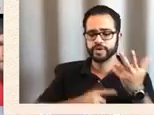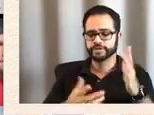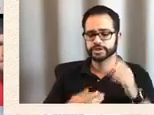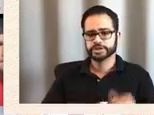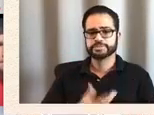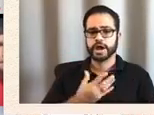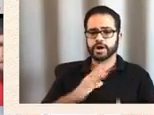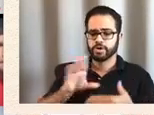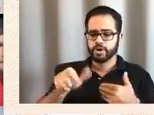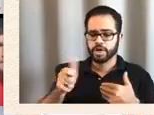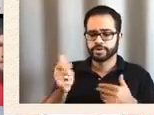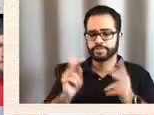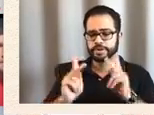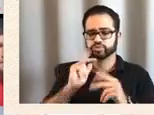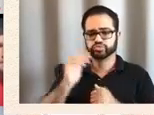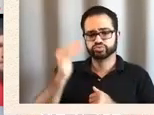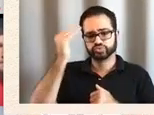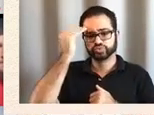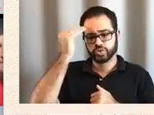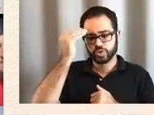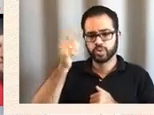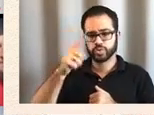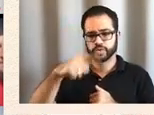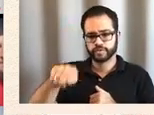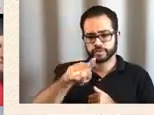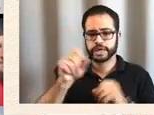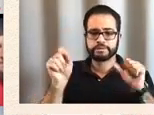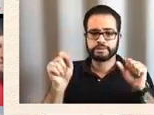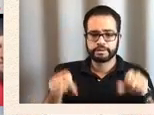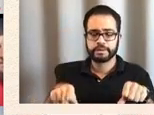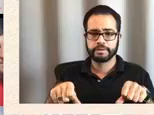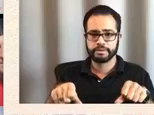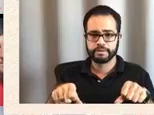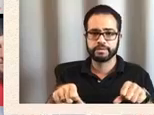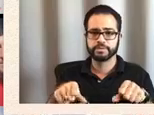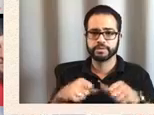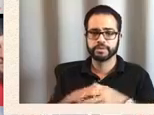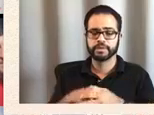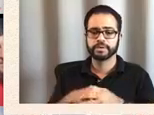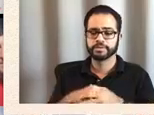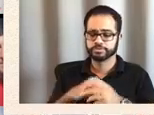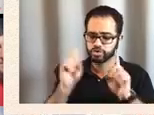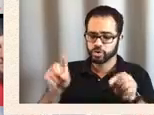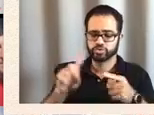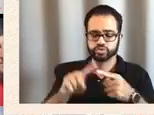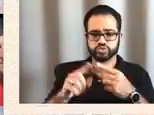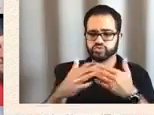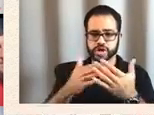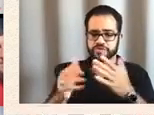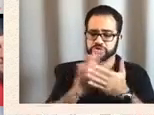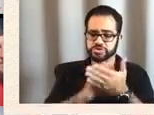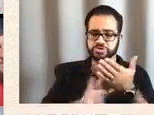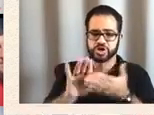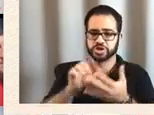others to know that they too can go to their college of choice